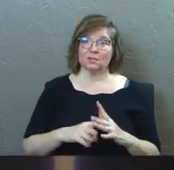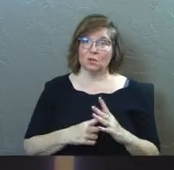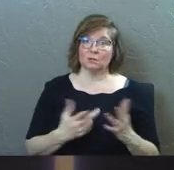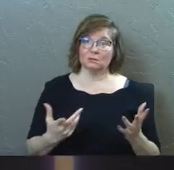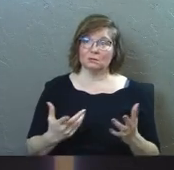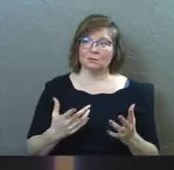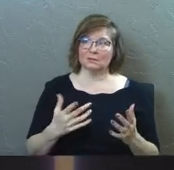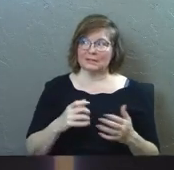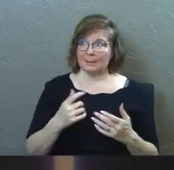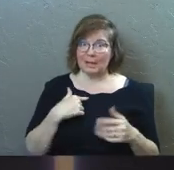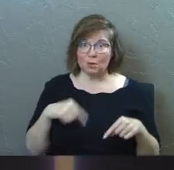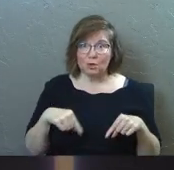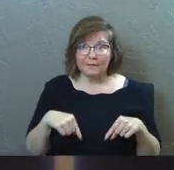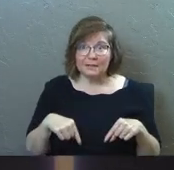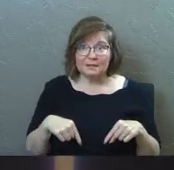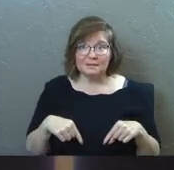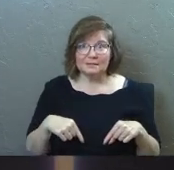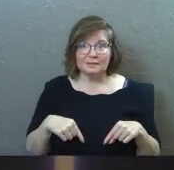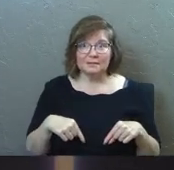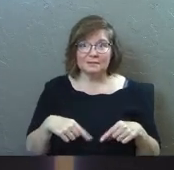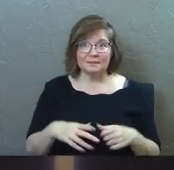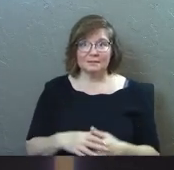Conversations start. Does that make you nervous?